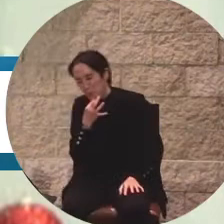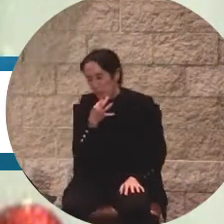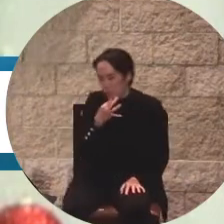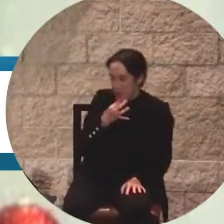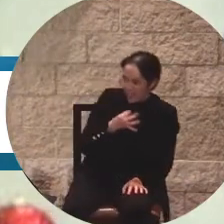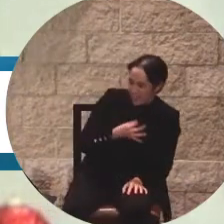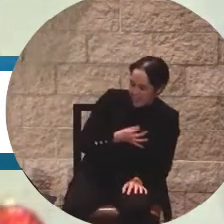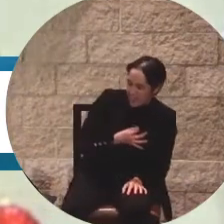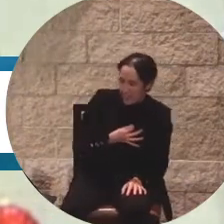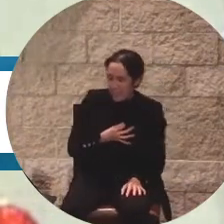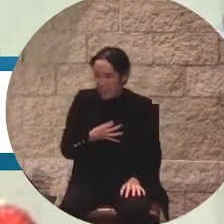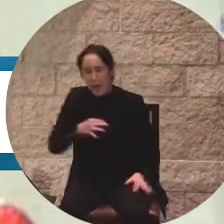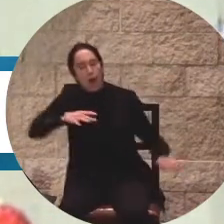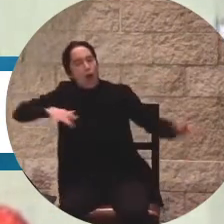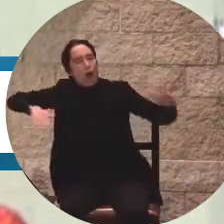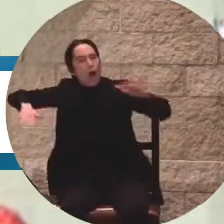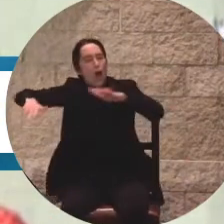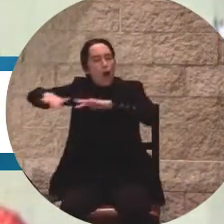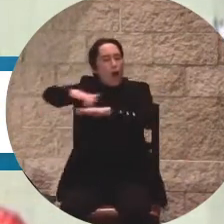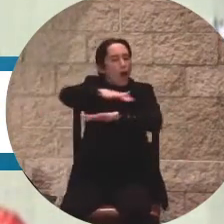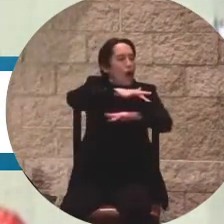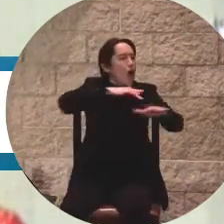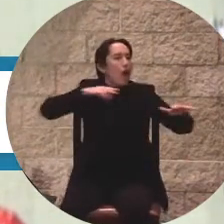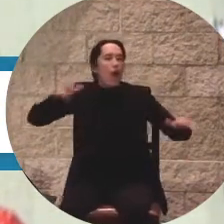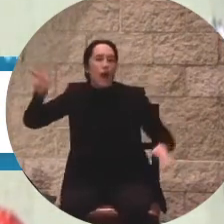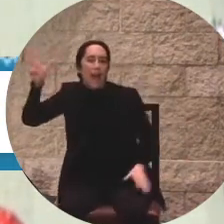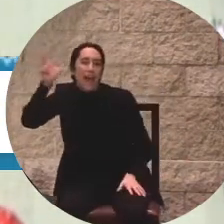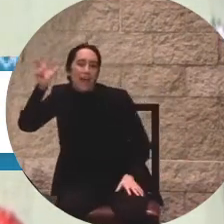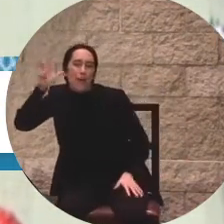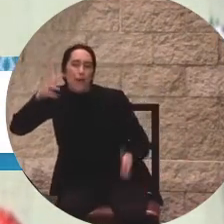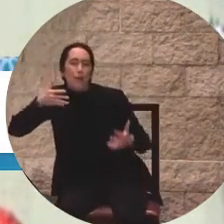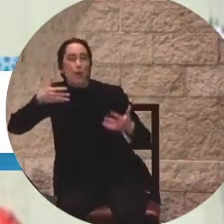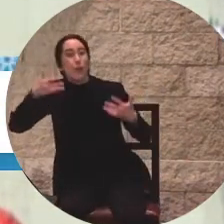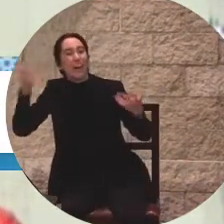And above all the bustle, you